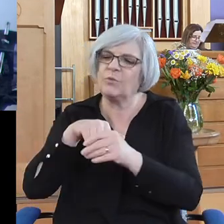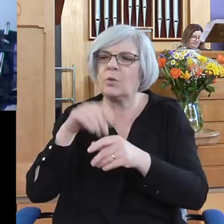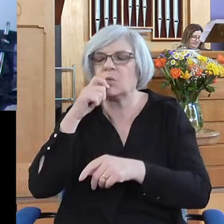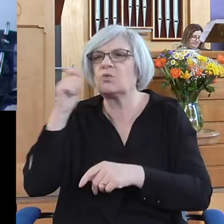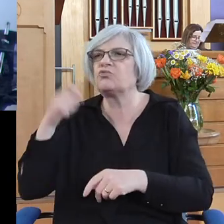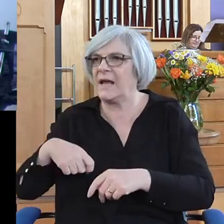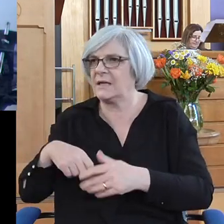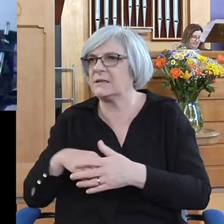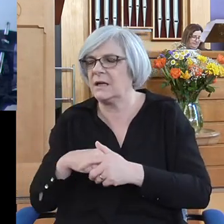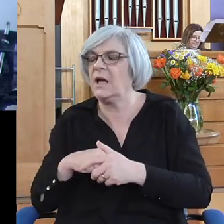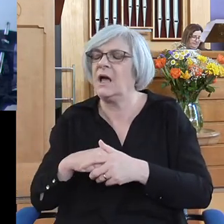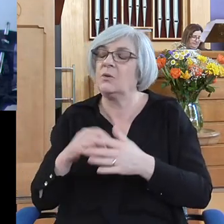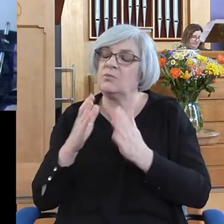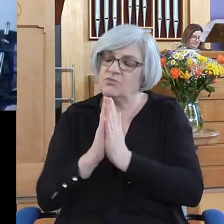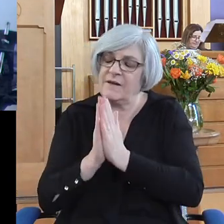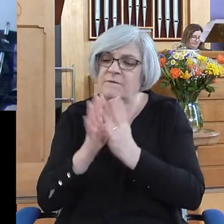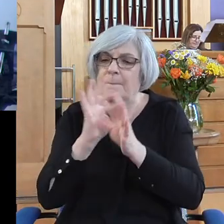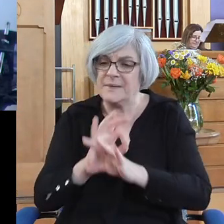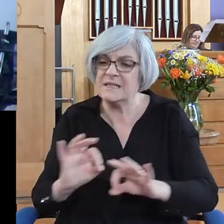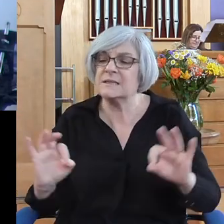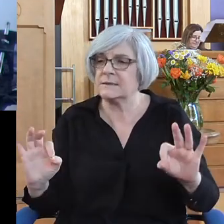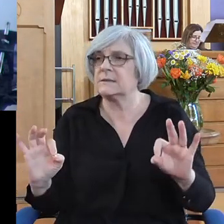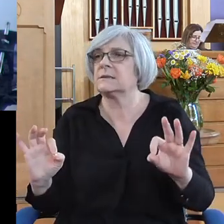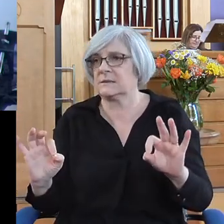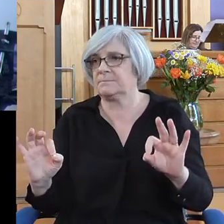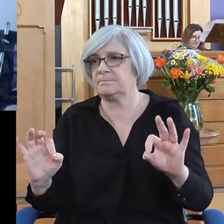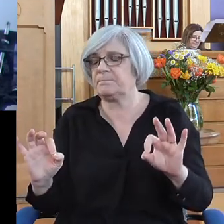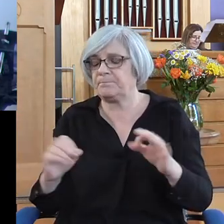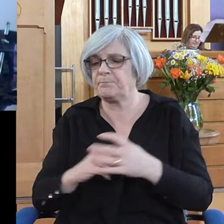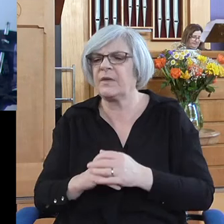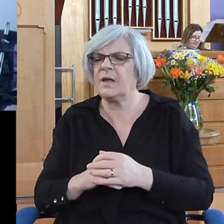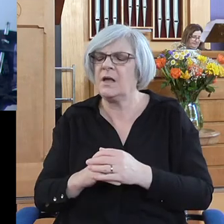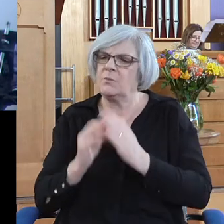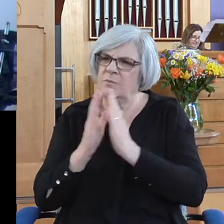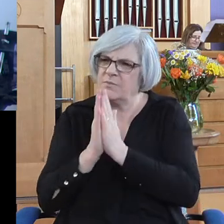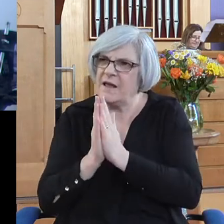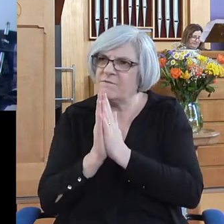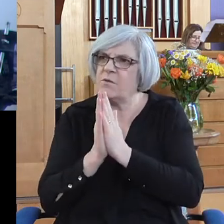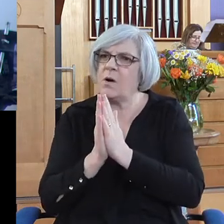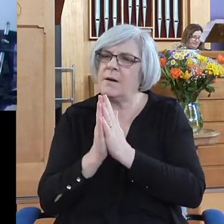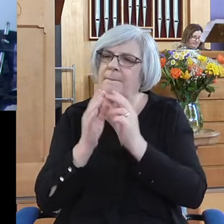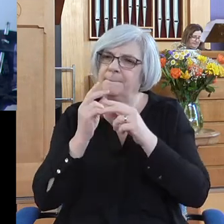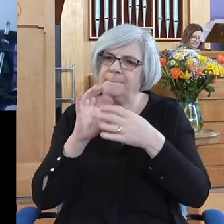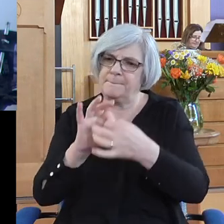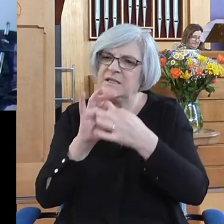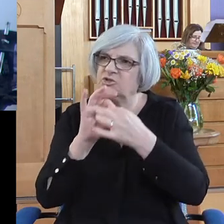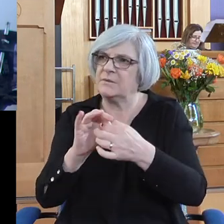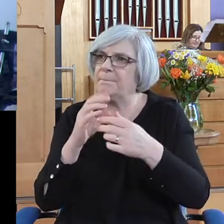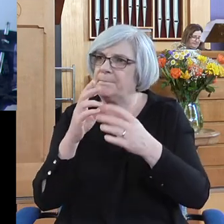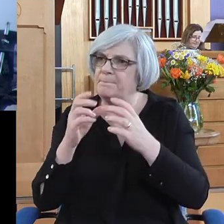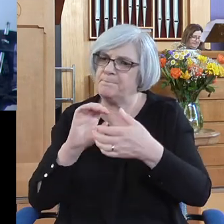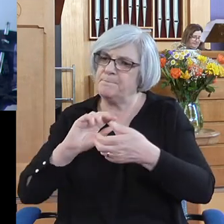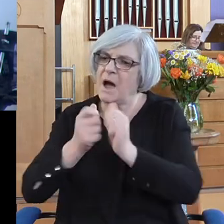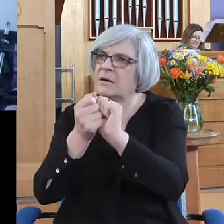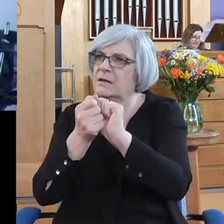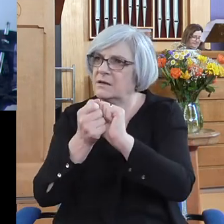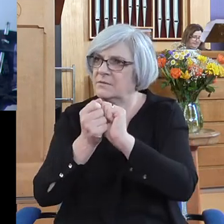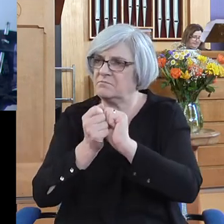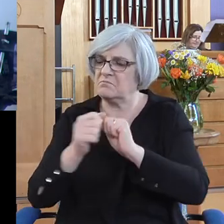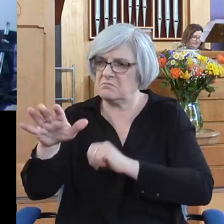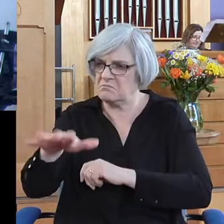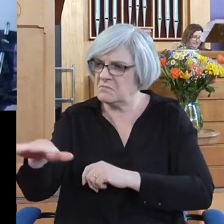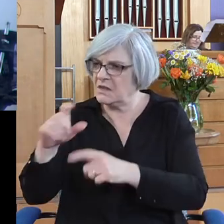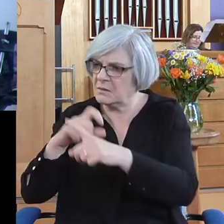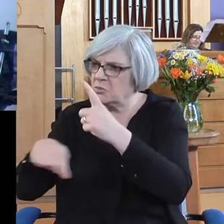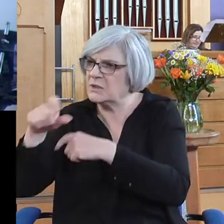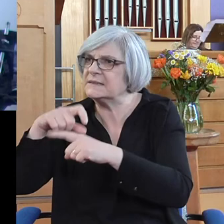pray for peace in those countries. We pray for our mission partner, Gary Brough, and his family and the community they serve